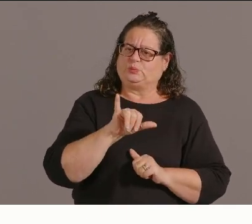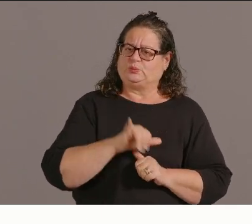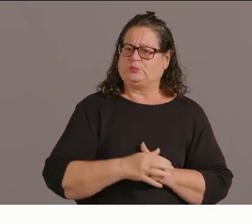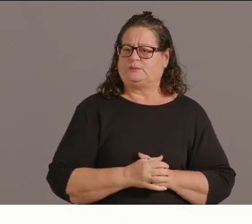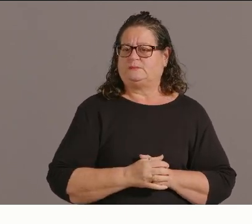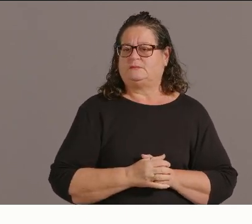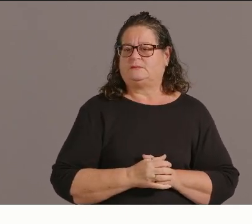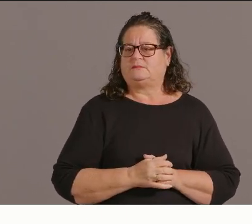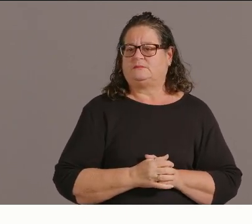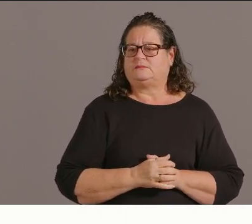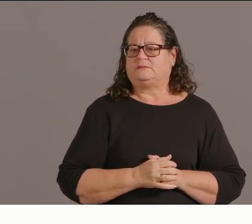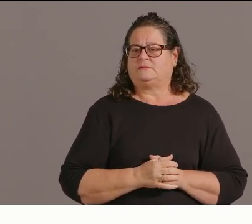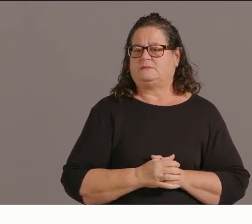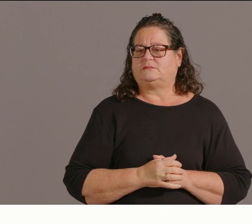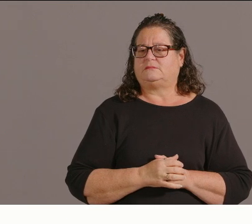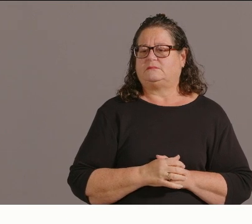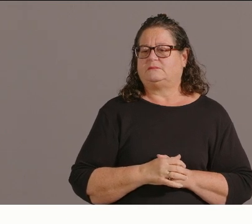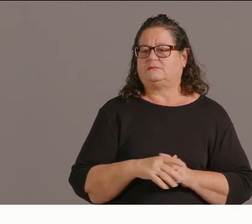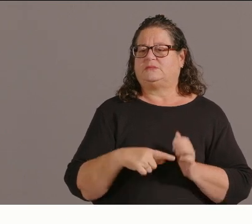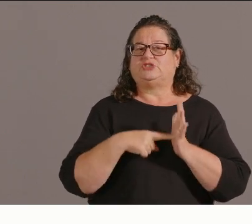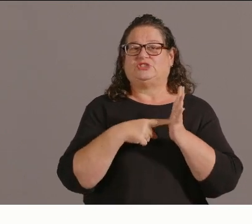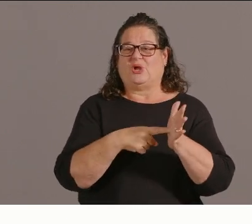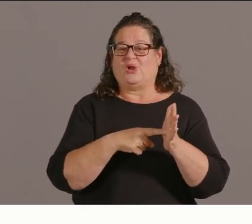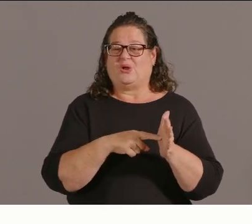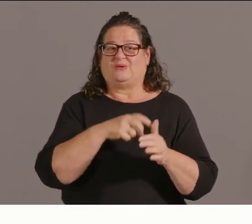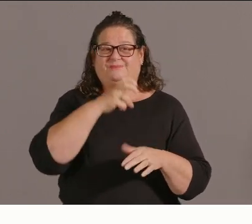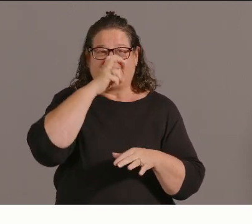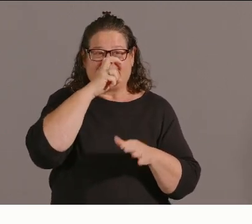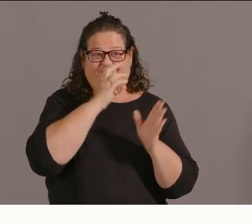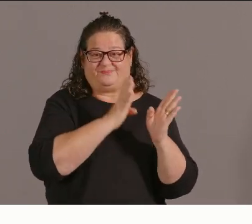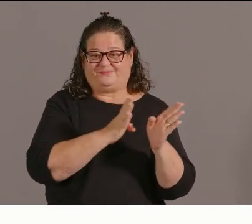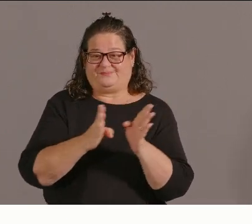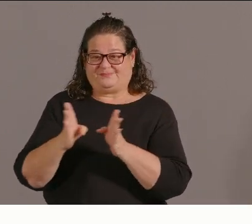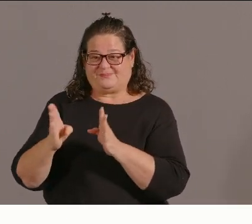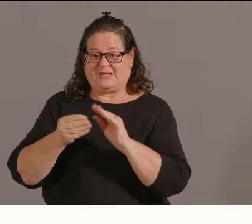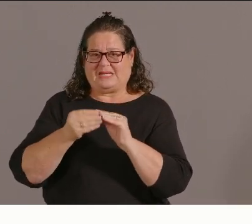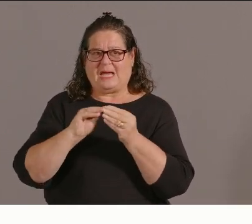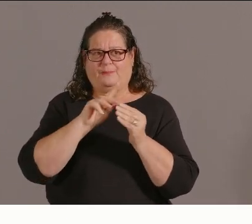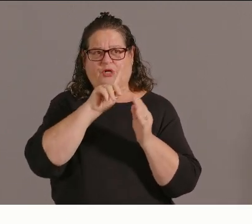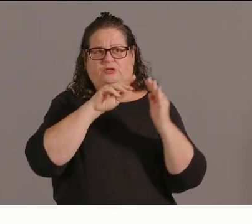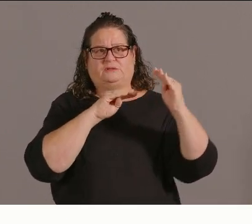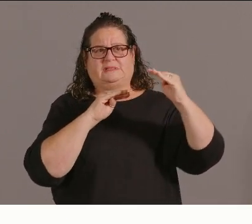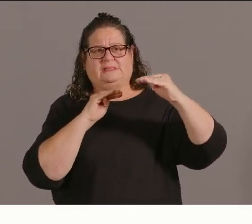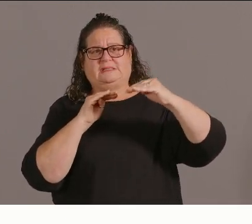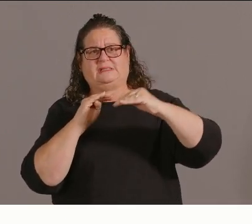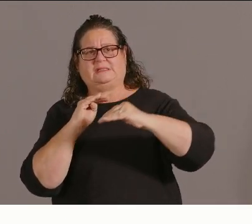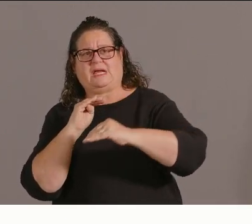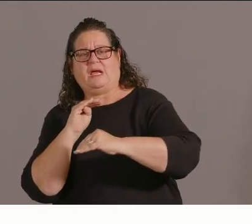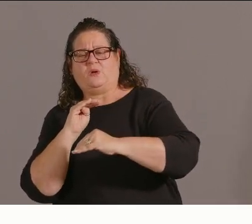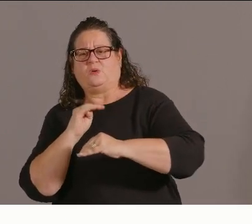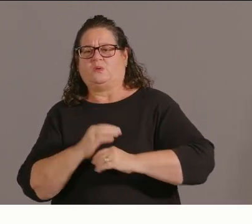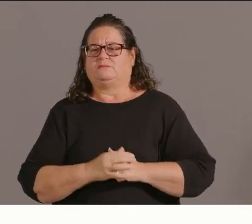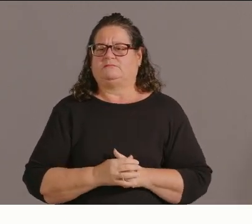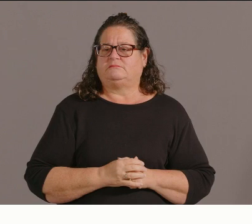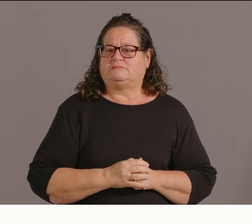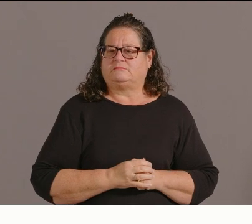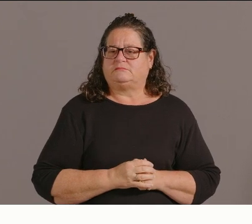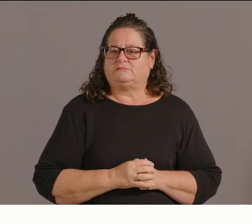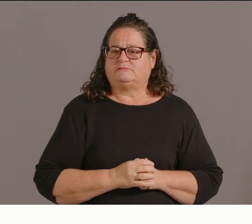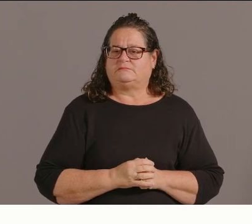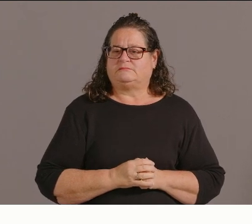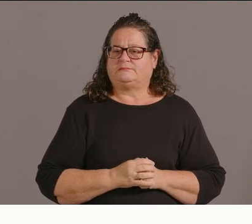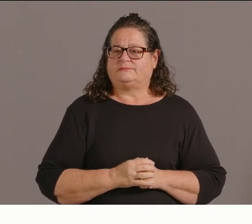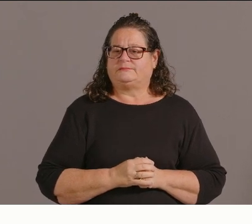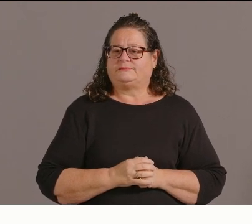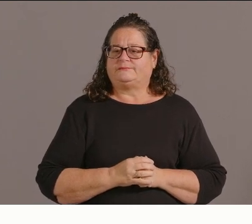have impacted our pandemic here in Arizona. You can see that we are overlaying our vaccination efforts